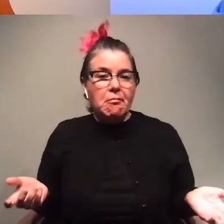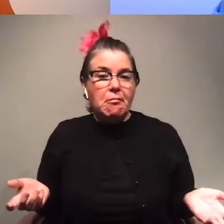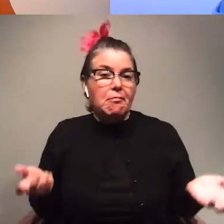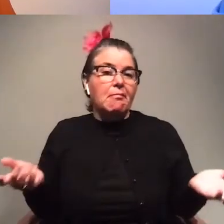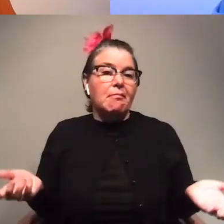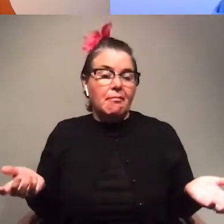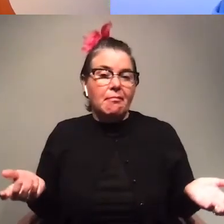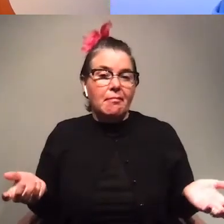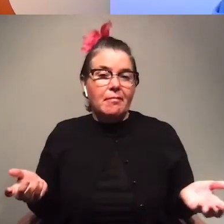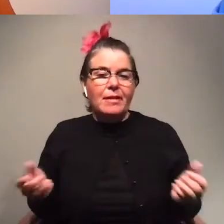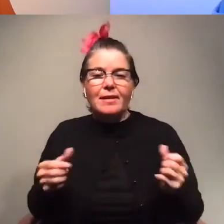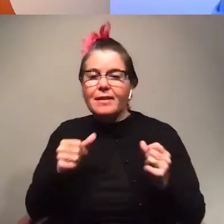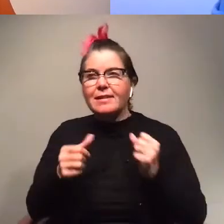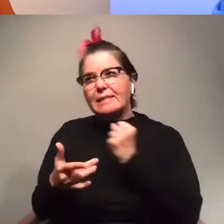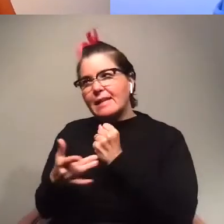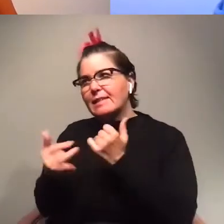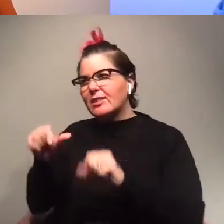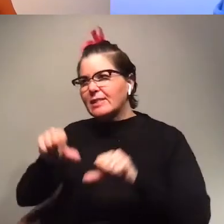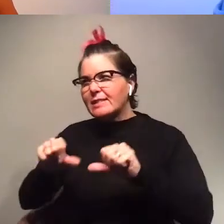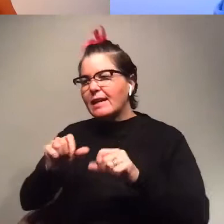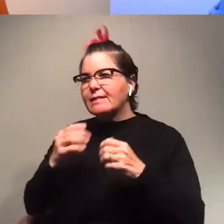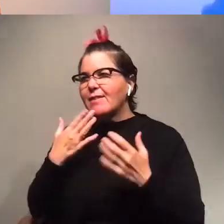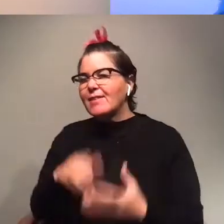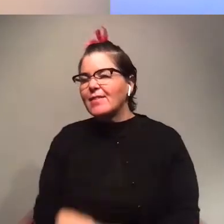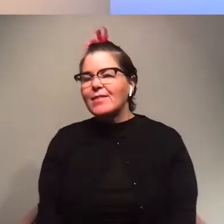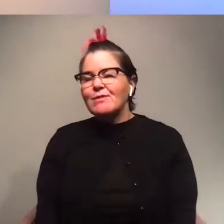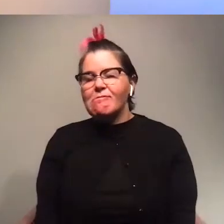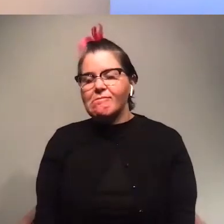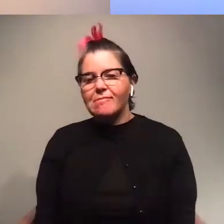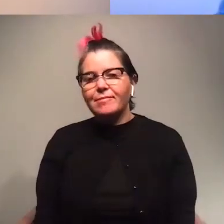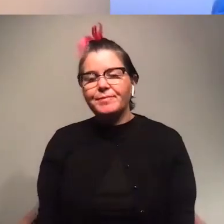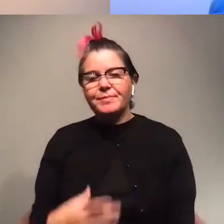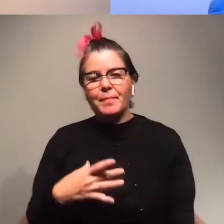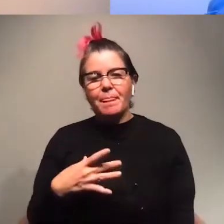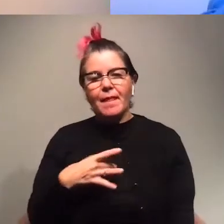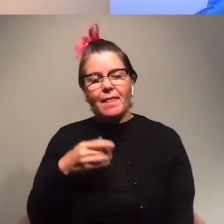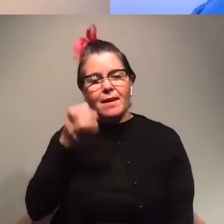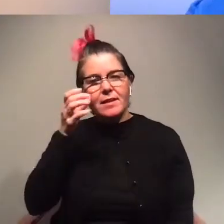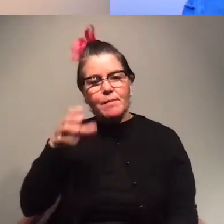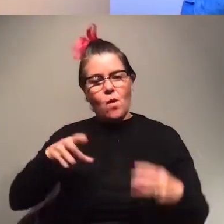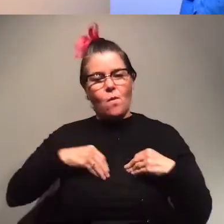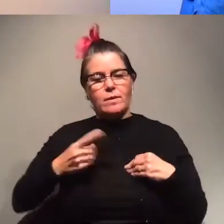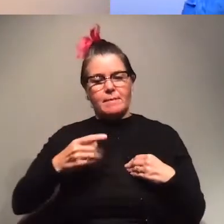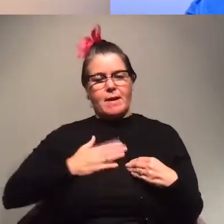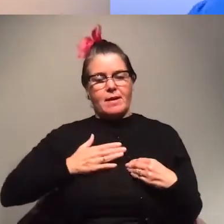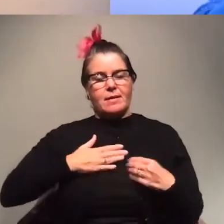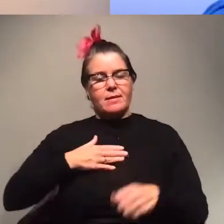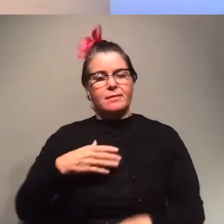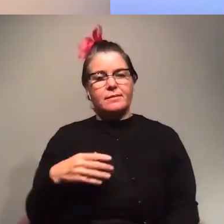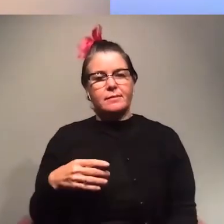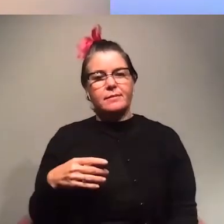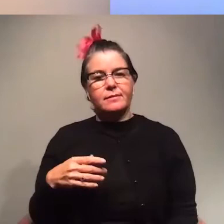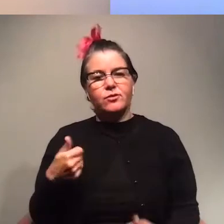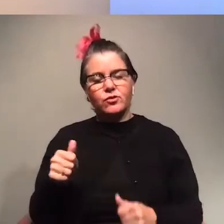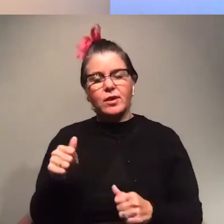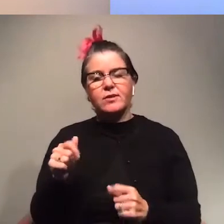I guess you can't say tech because it's still science, but I kind of like the idea of owning something that's mine and trying to give back